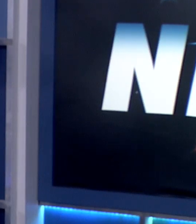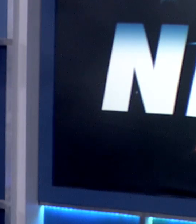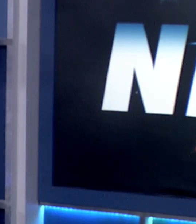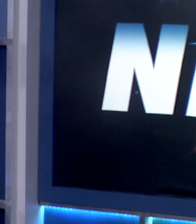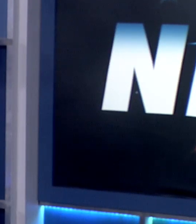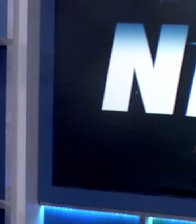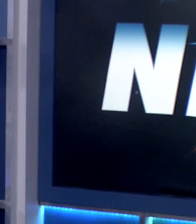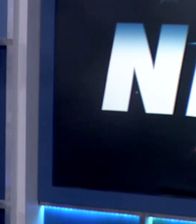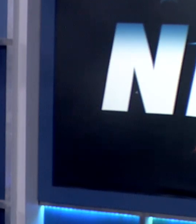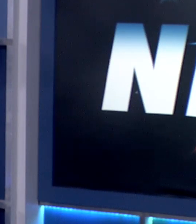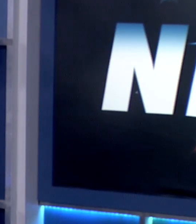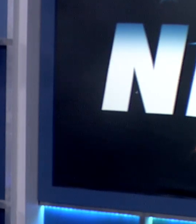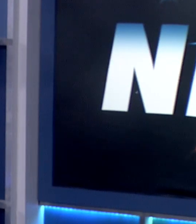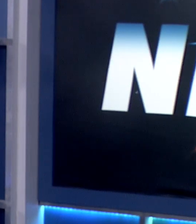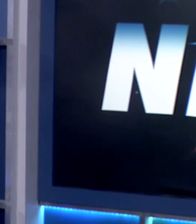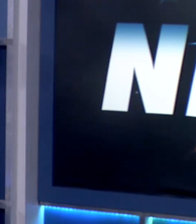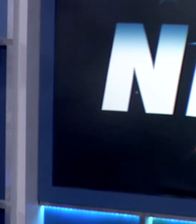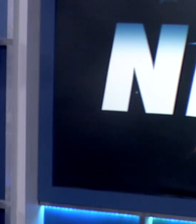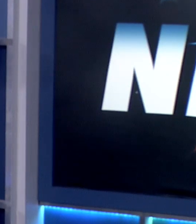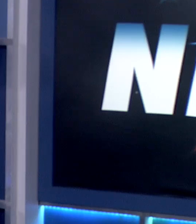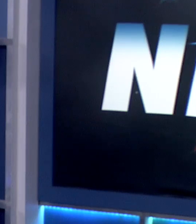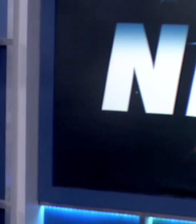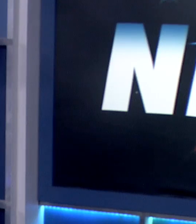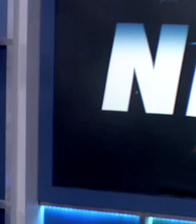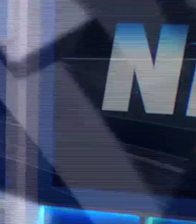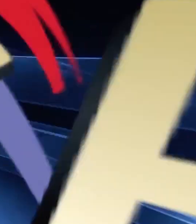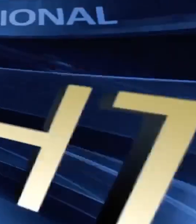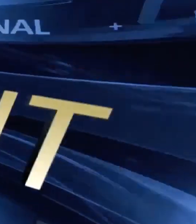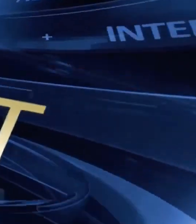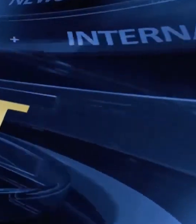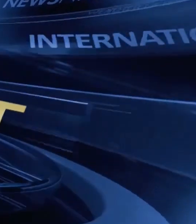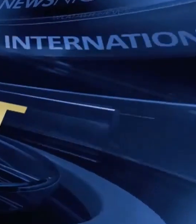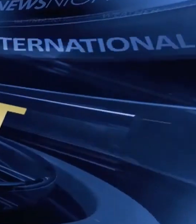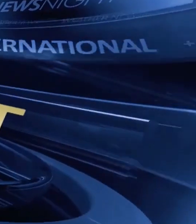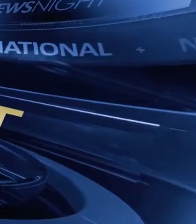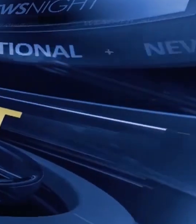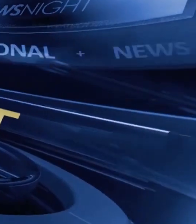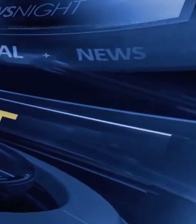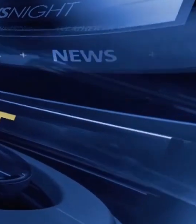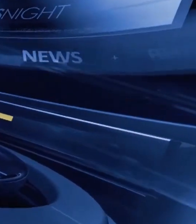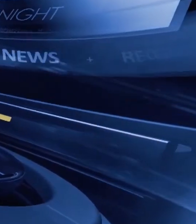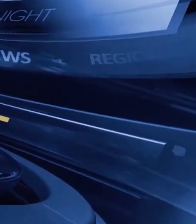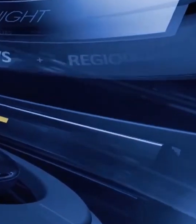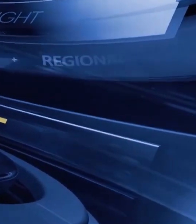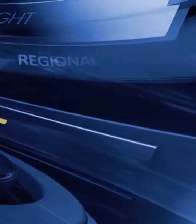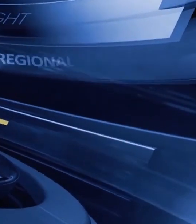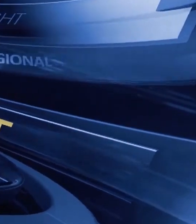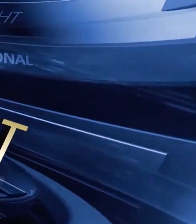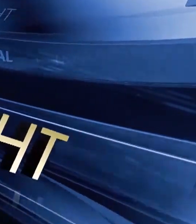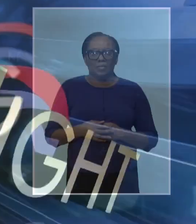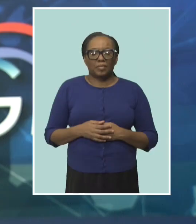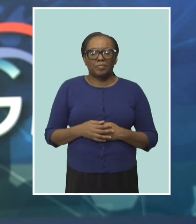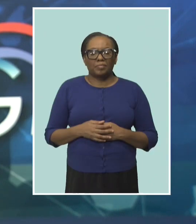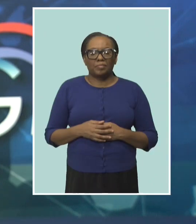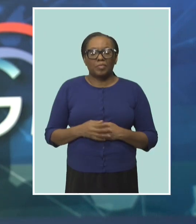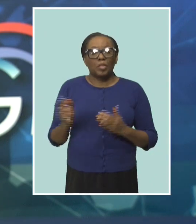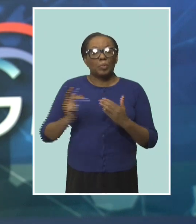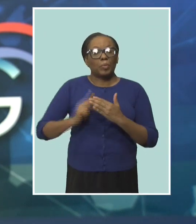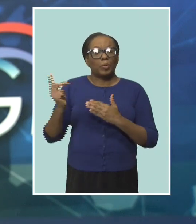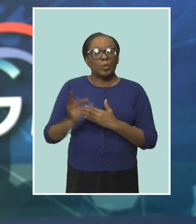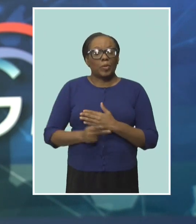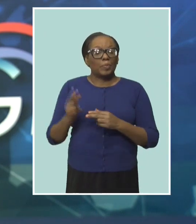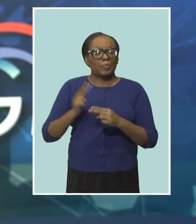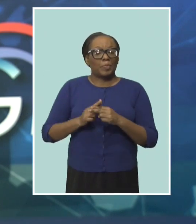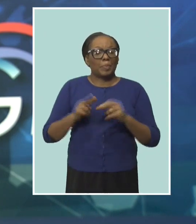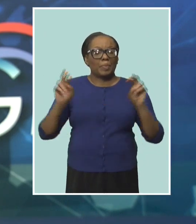Laugh It Off reflect on the success of the production. The the cast of